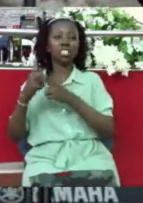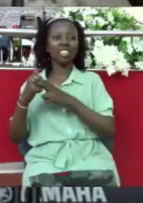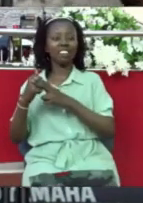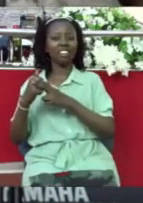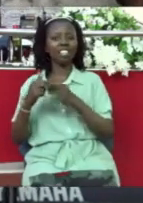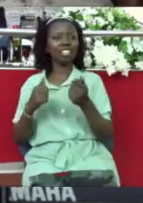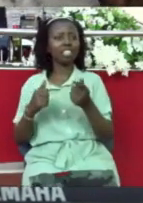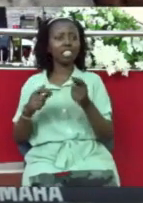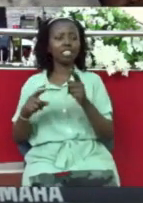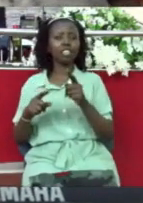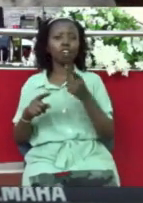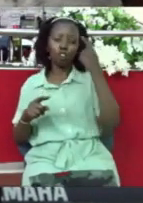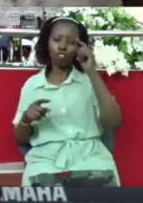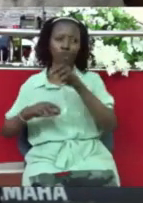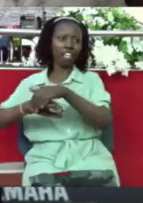I've told myself.